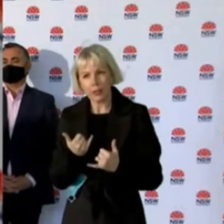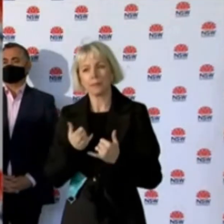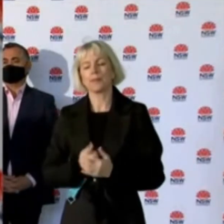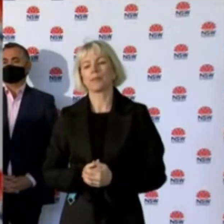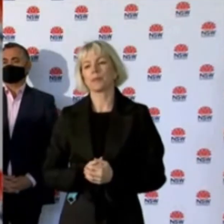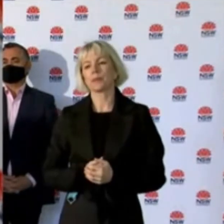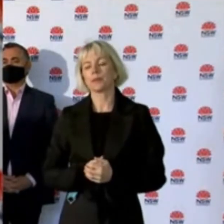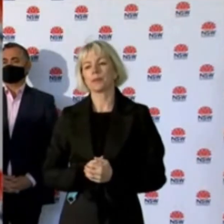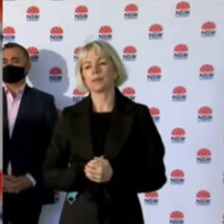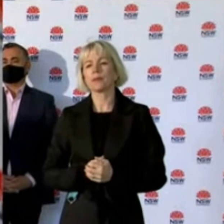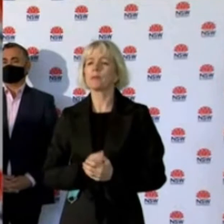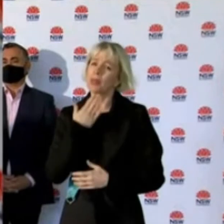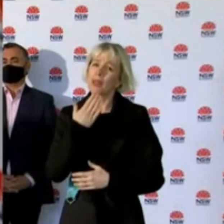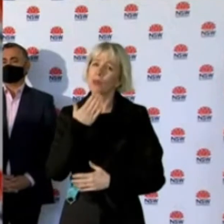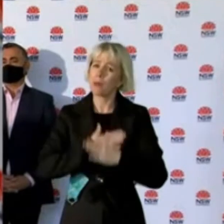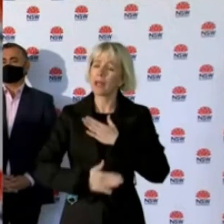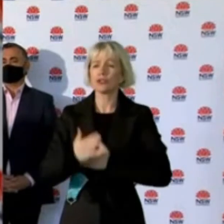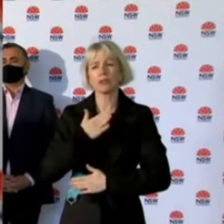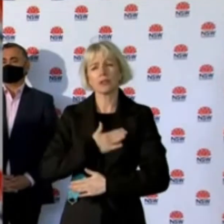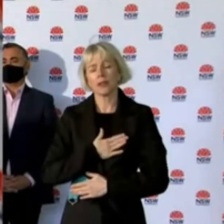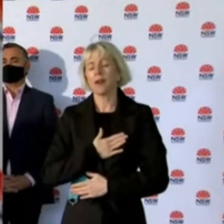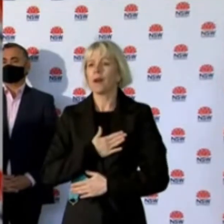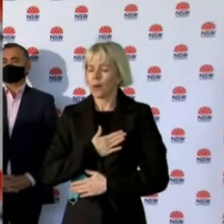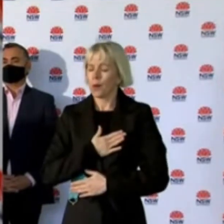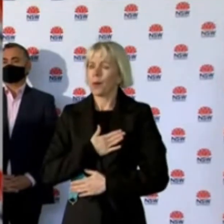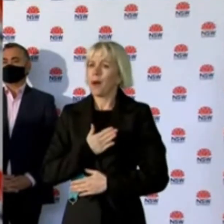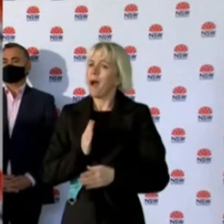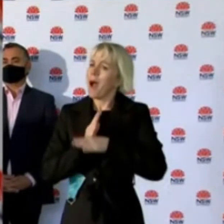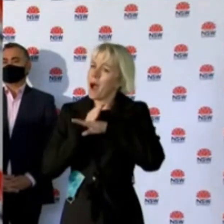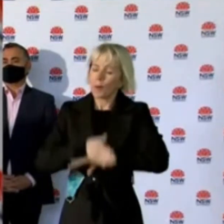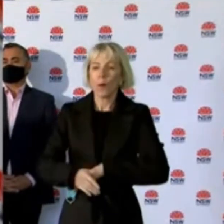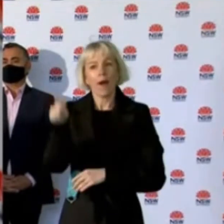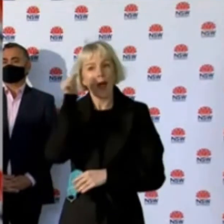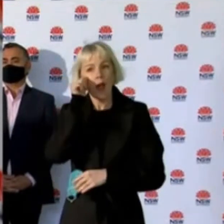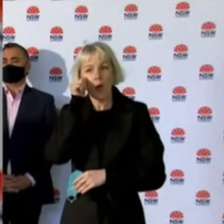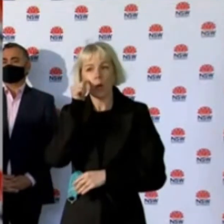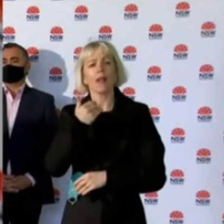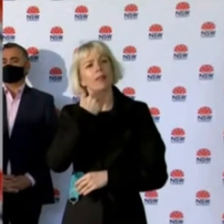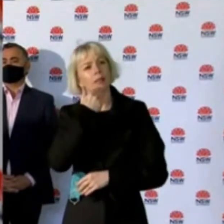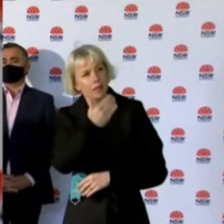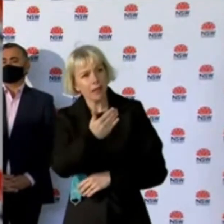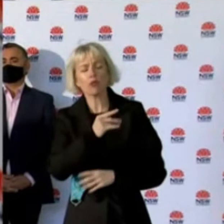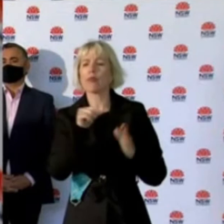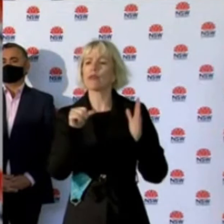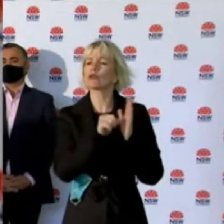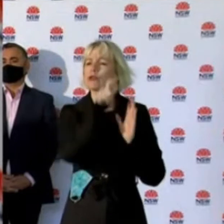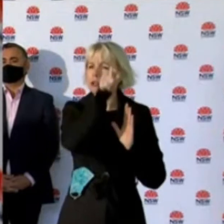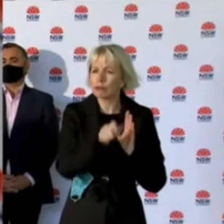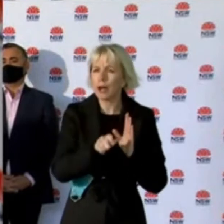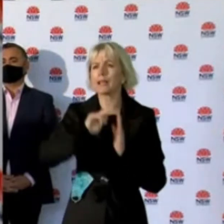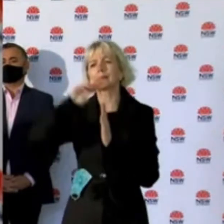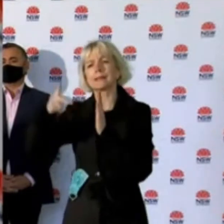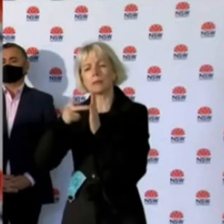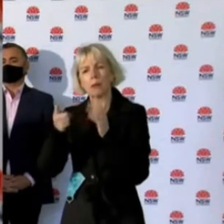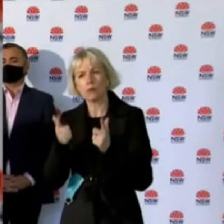just want to thank everybody for their patience. We've worked really hard, and I want to really commend the Treasurer, the Deputy Premier and other ministers who've worked so